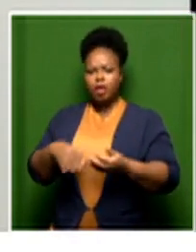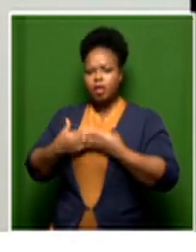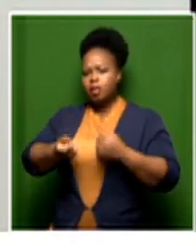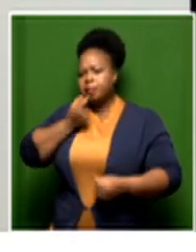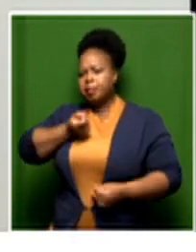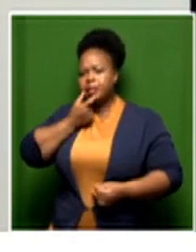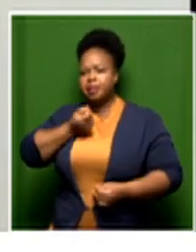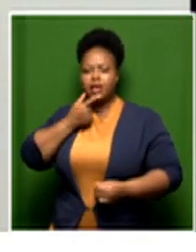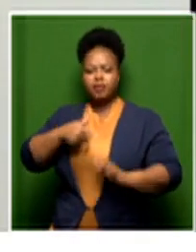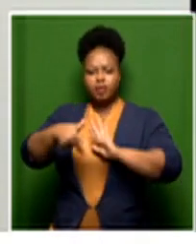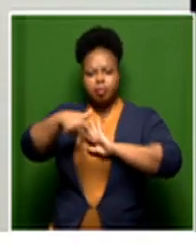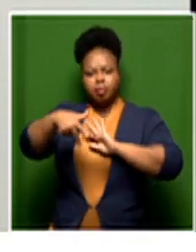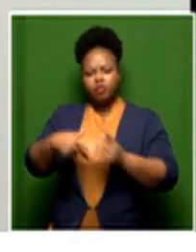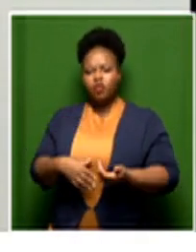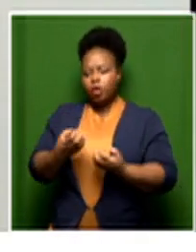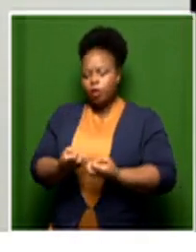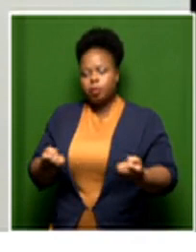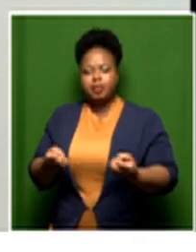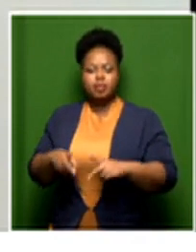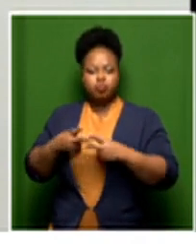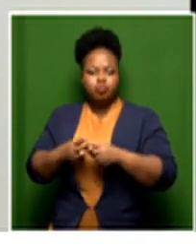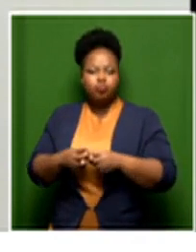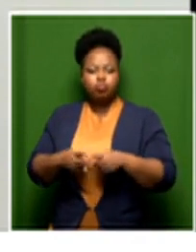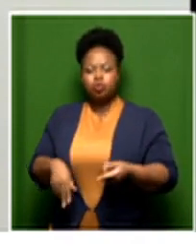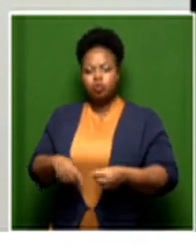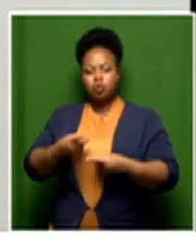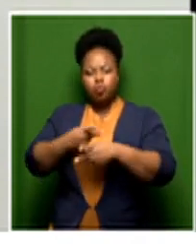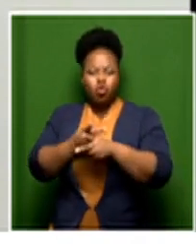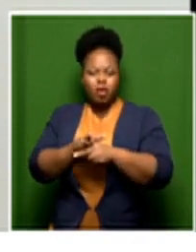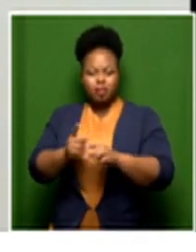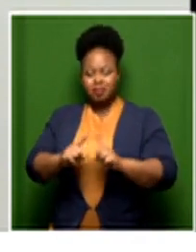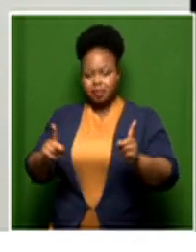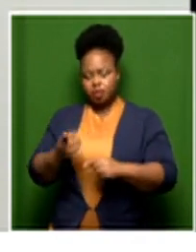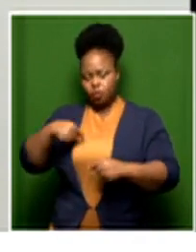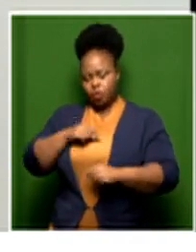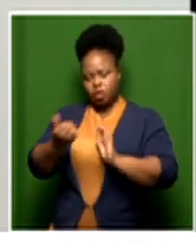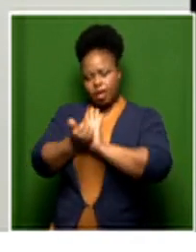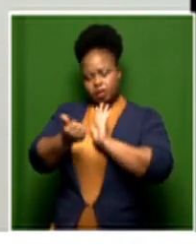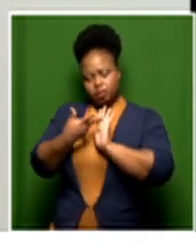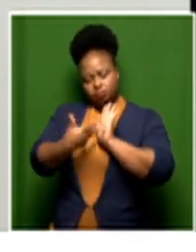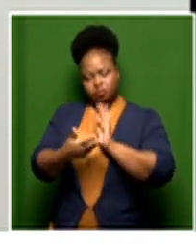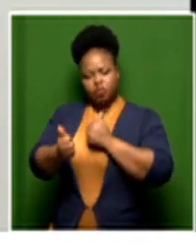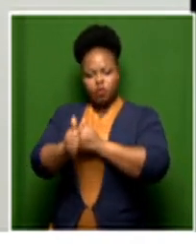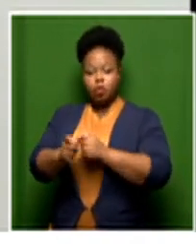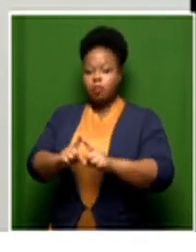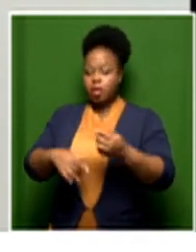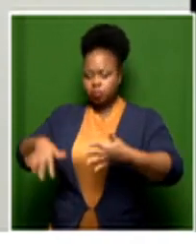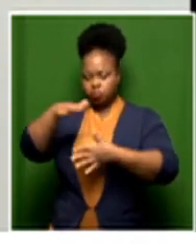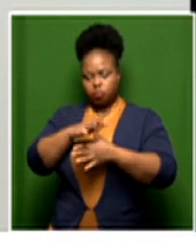medicines. And we work within the remit of the Medicines Act, but our primary role is to protect the